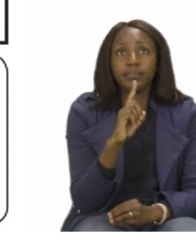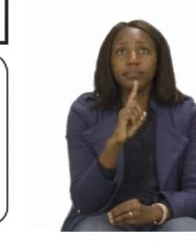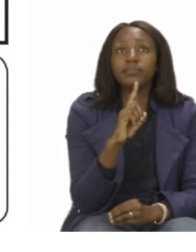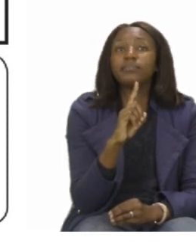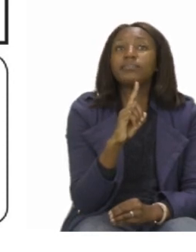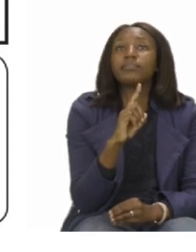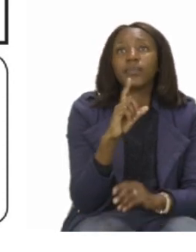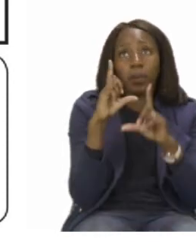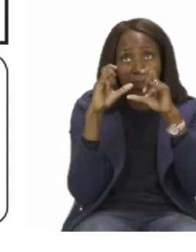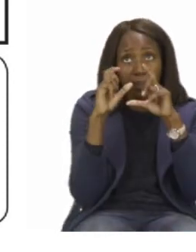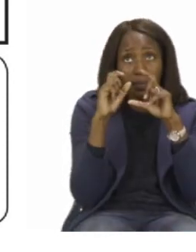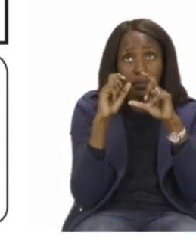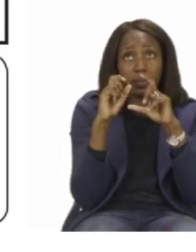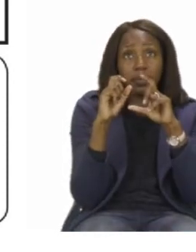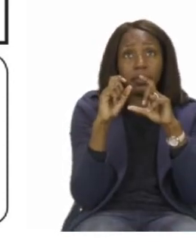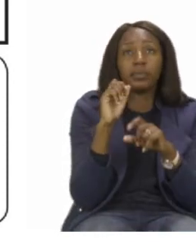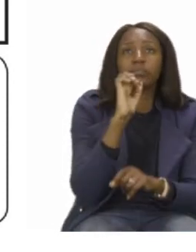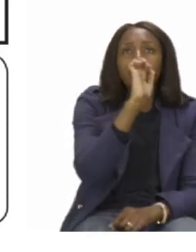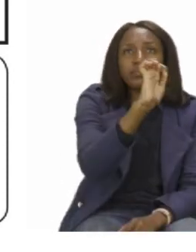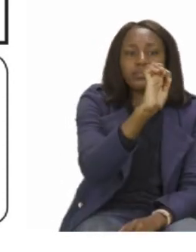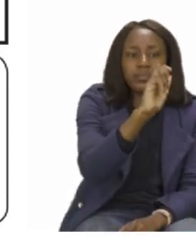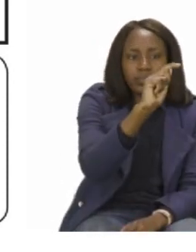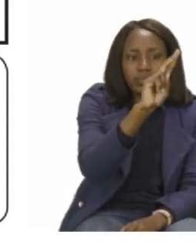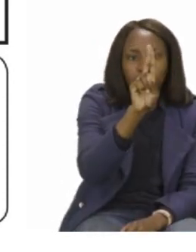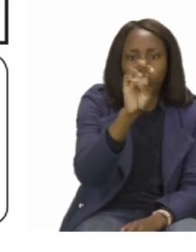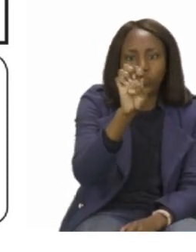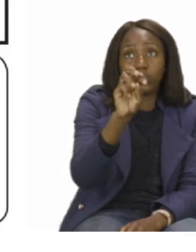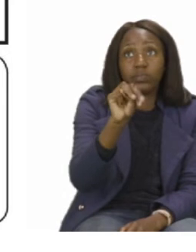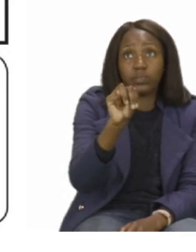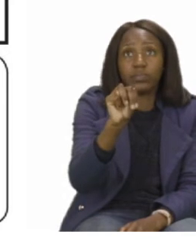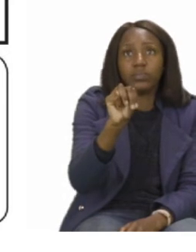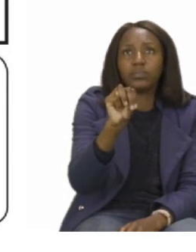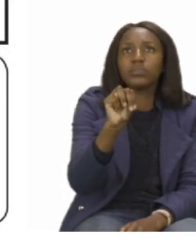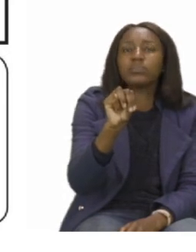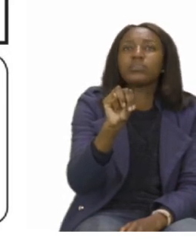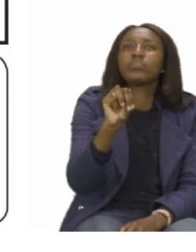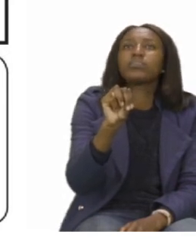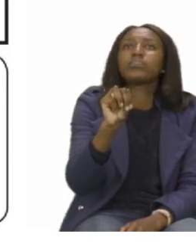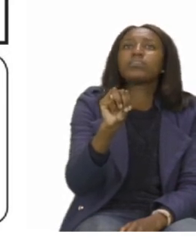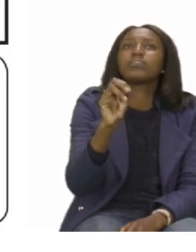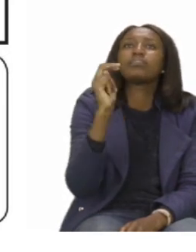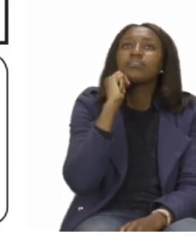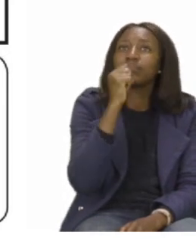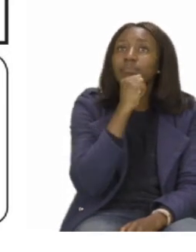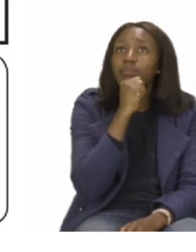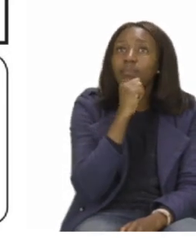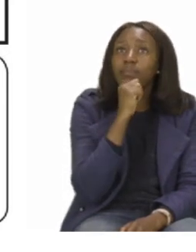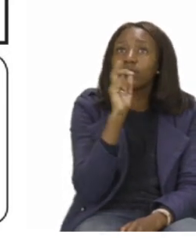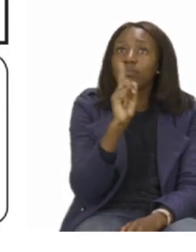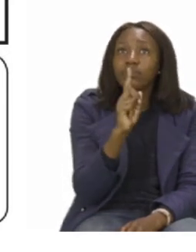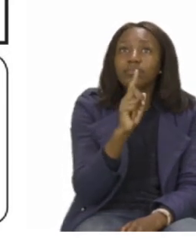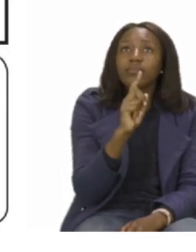photograph belongs to them. So in this case, our noun will then be the word